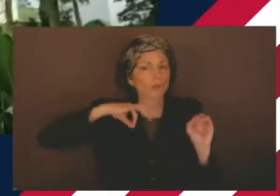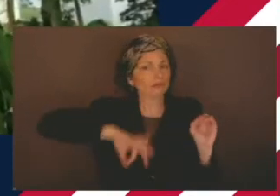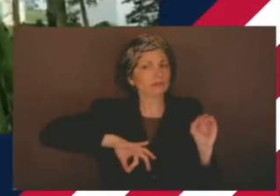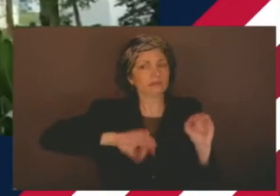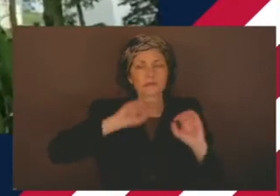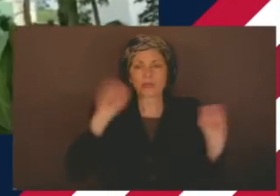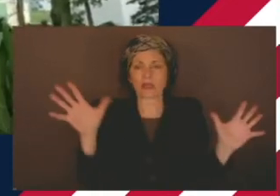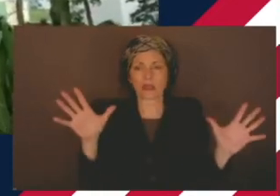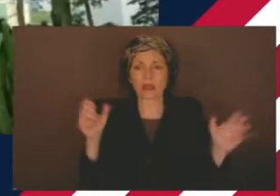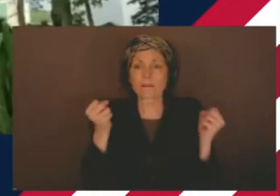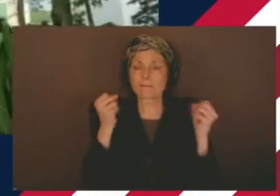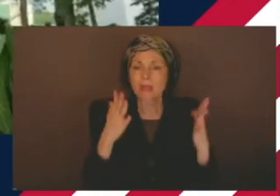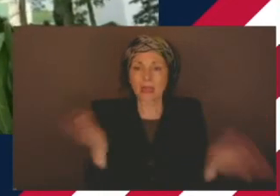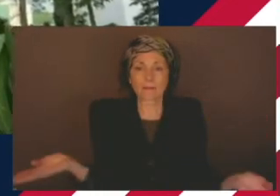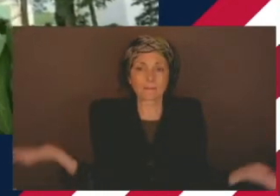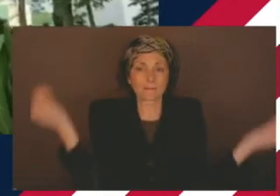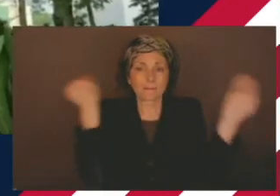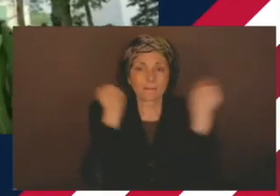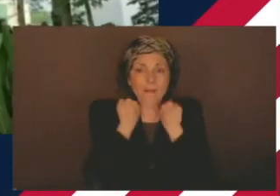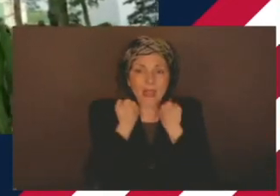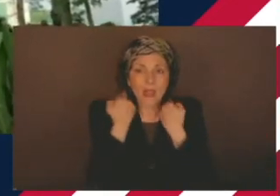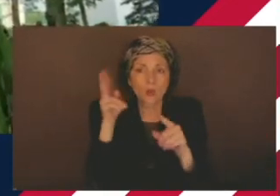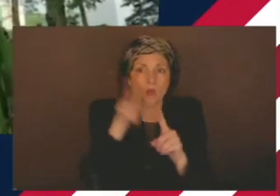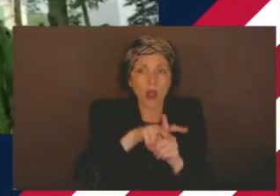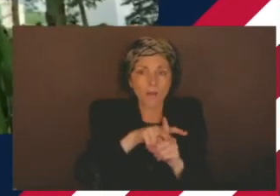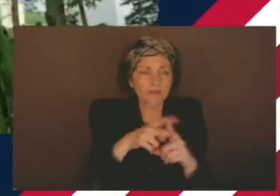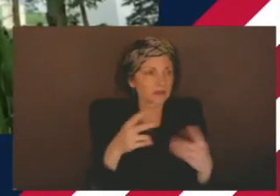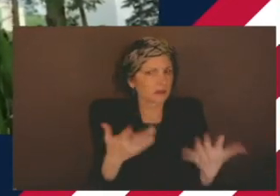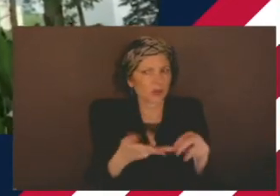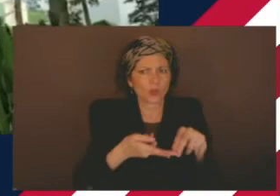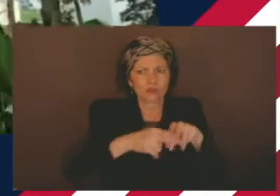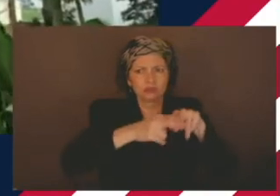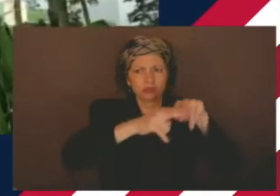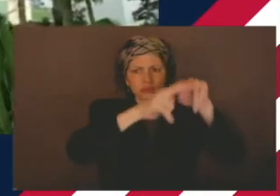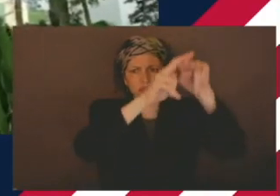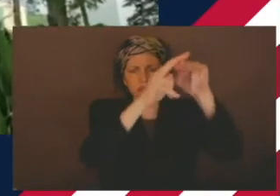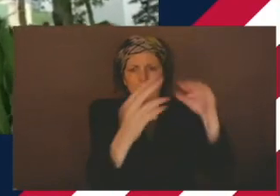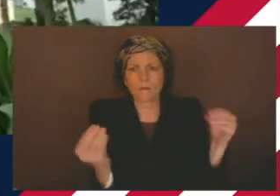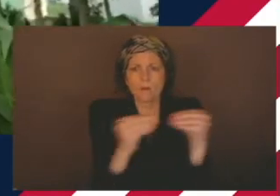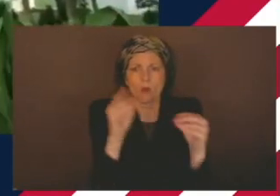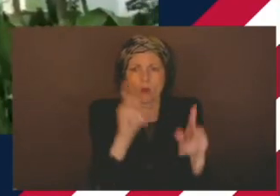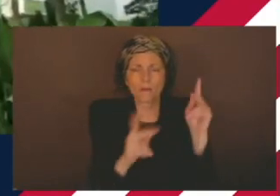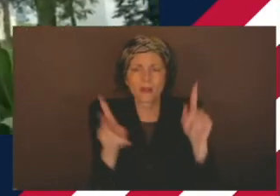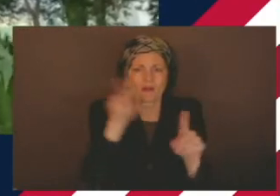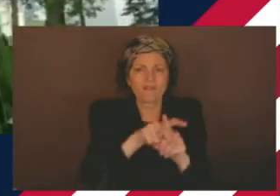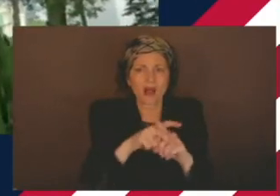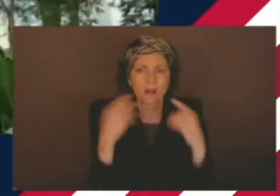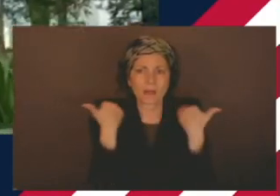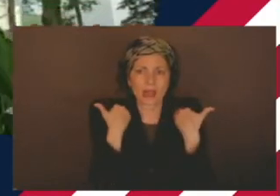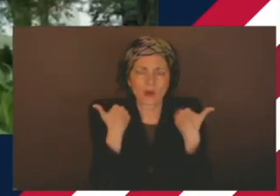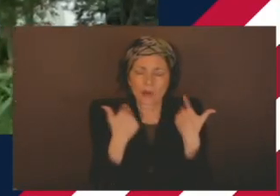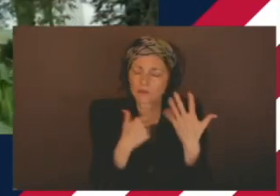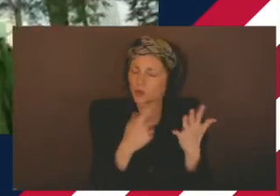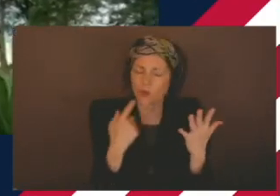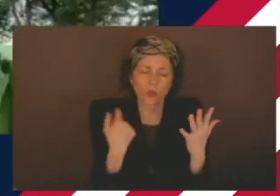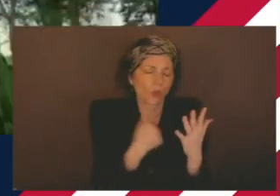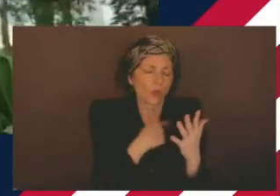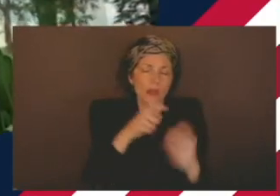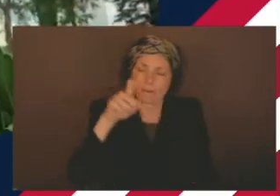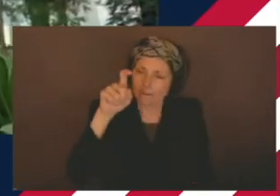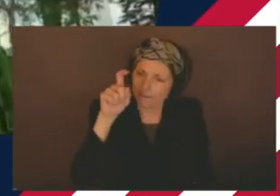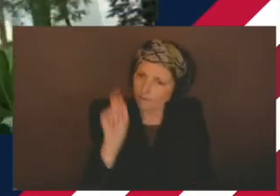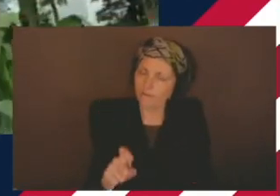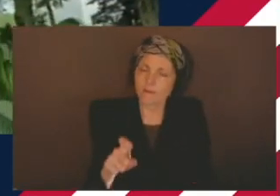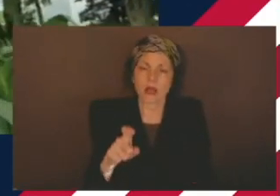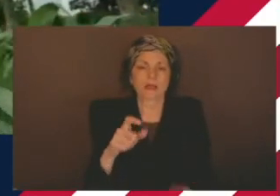Bankruptcies are up, and we're at the point where we need a change, and we need it now. So those are some of